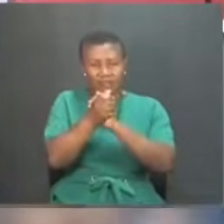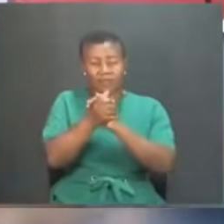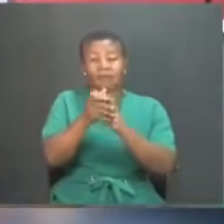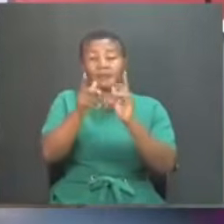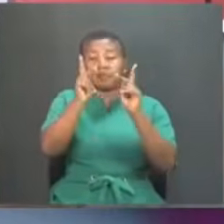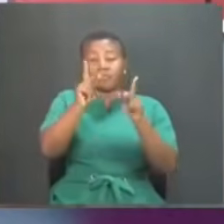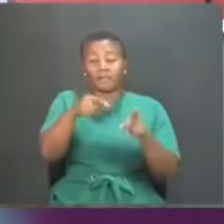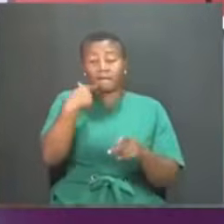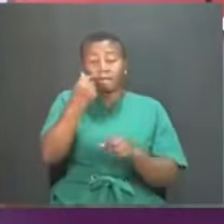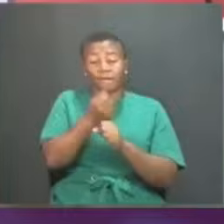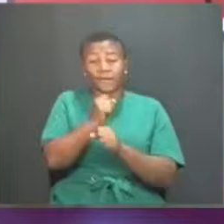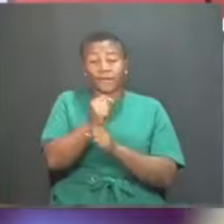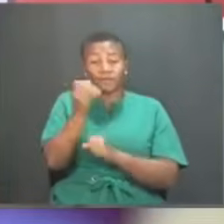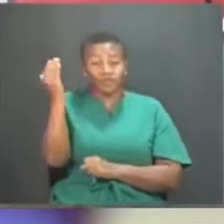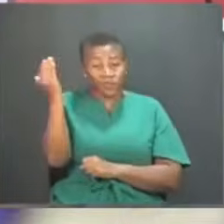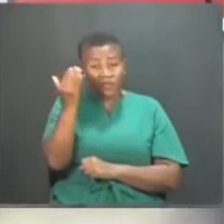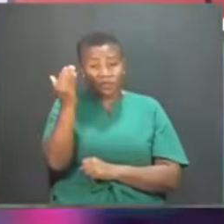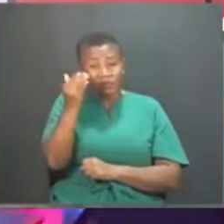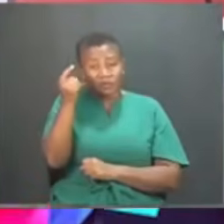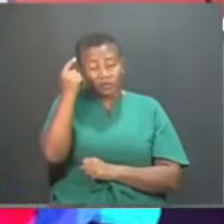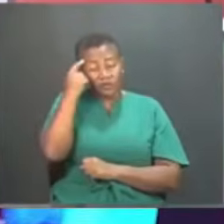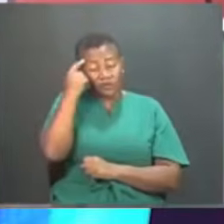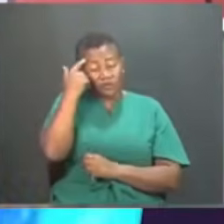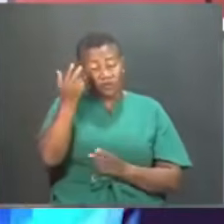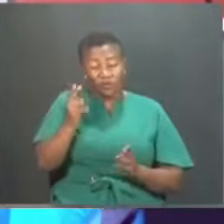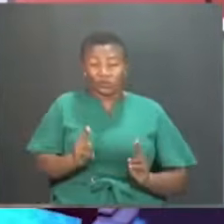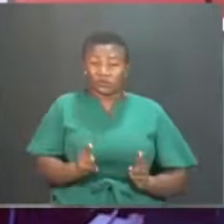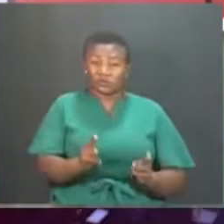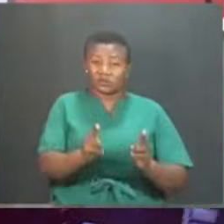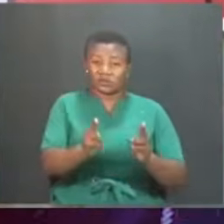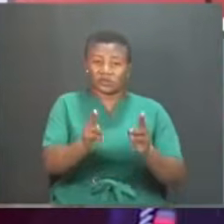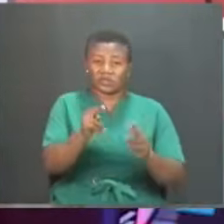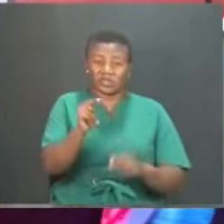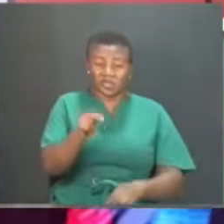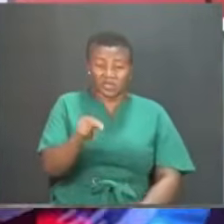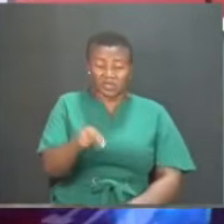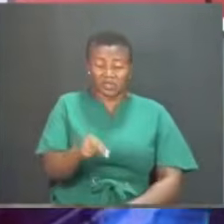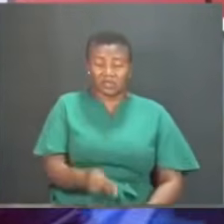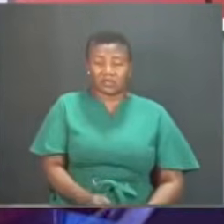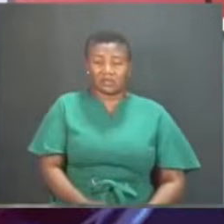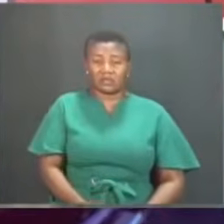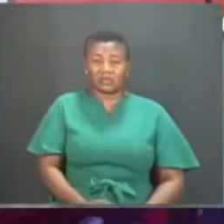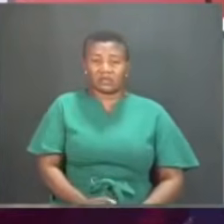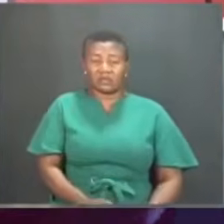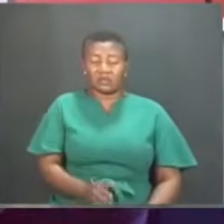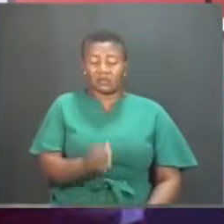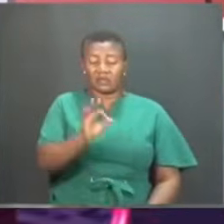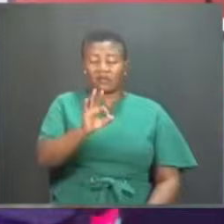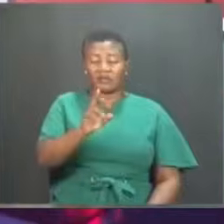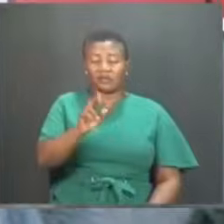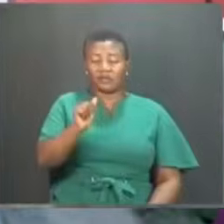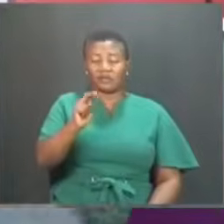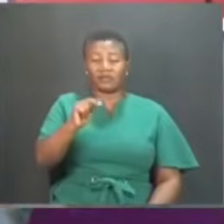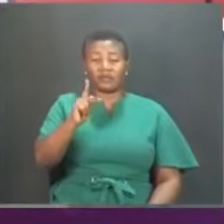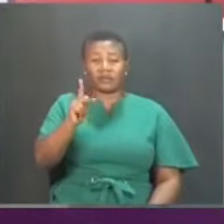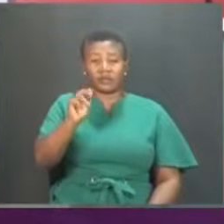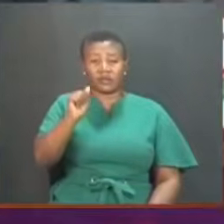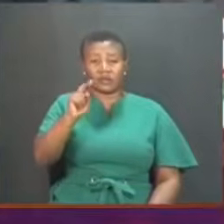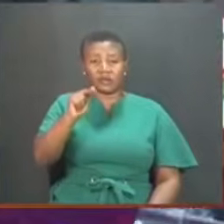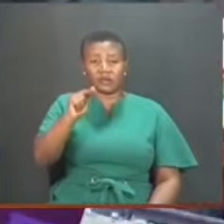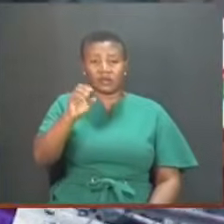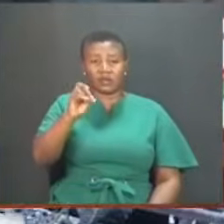for the urgent need or the urgent timing that he brought the statement. Honorable Frank Wabna Nodompre and my good friend